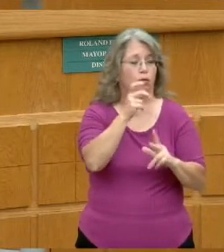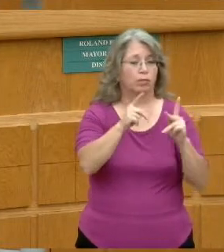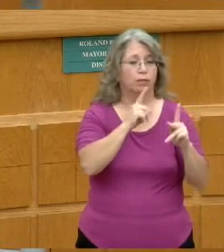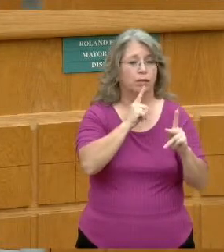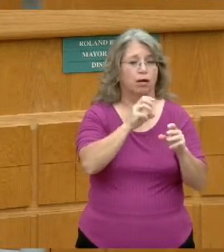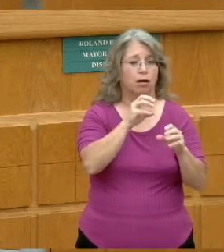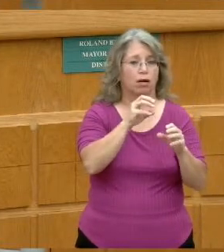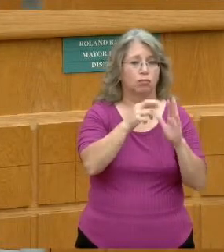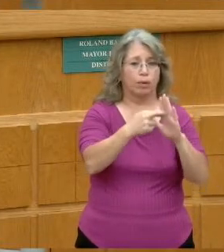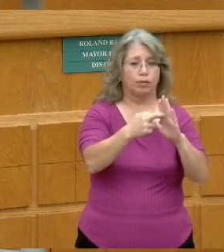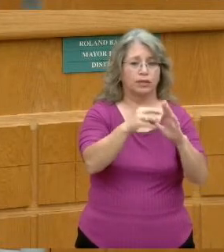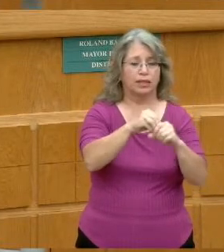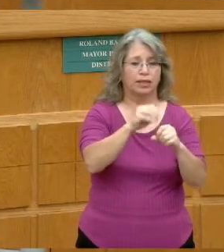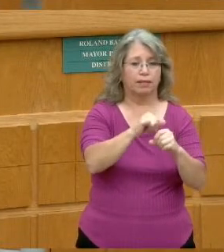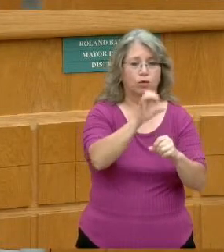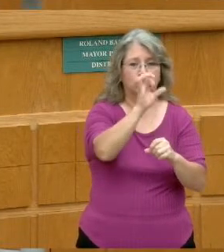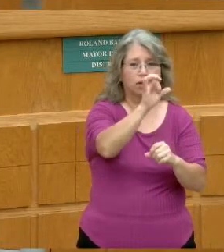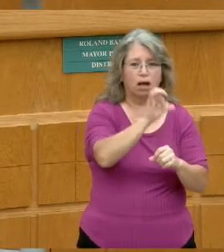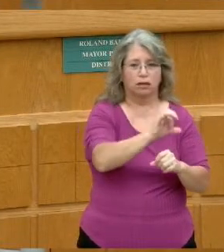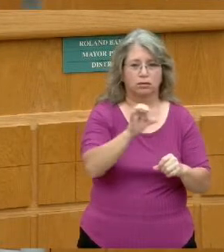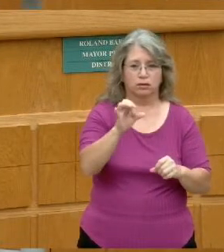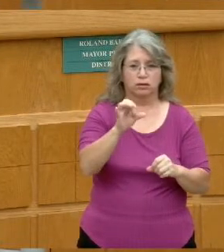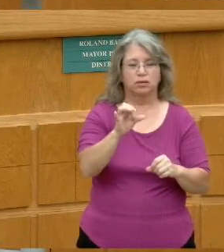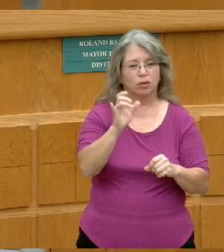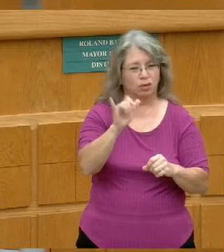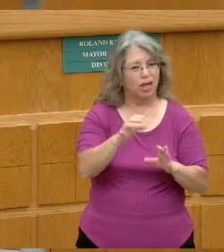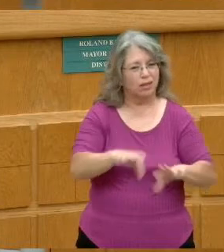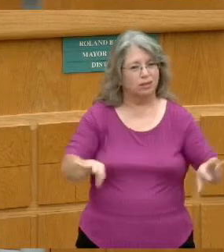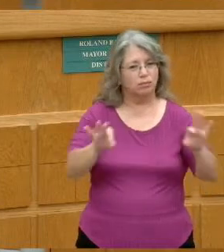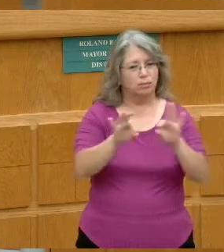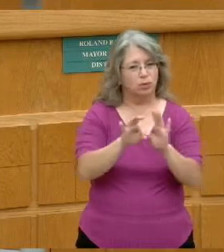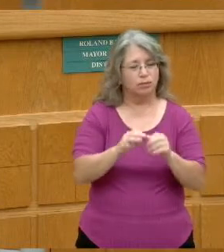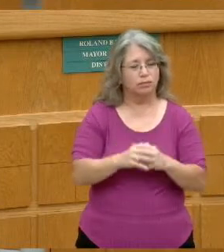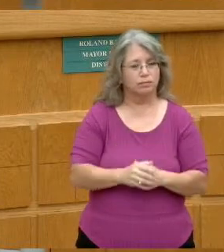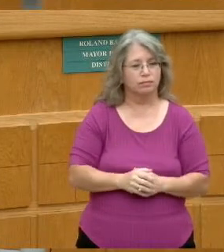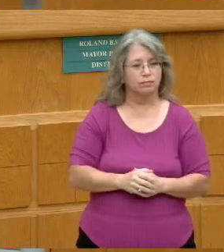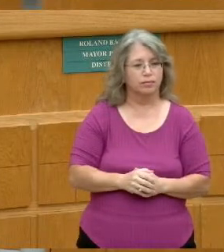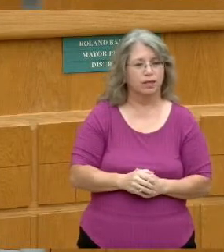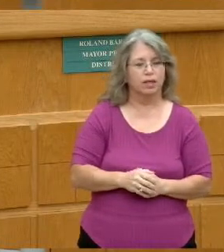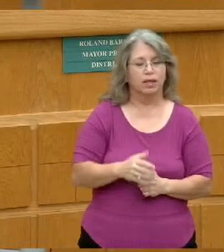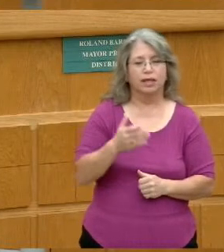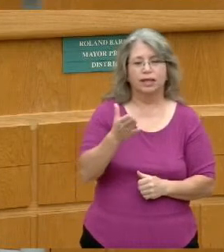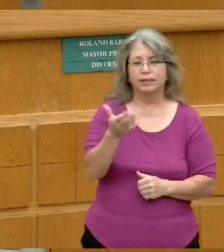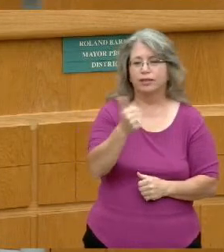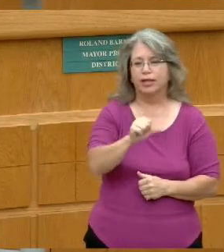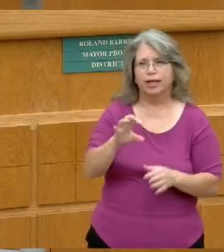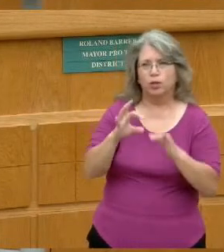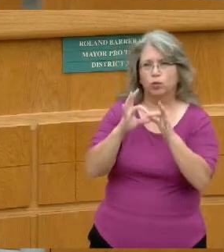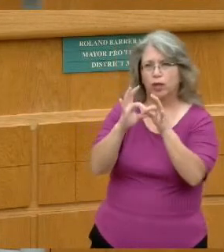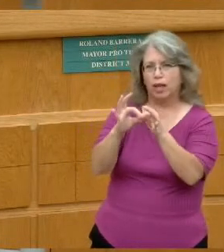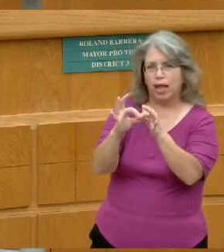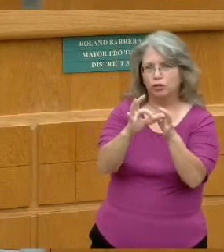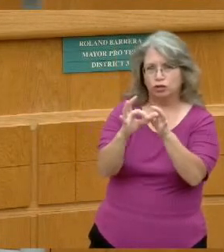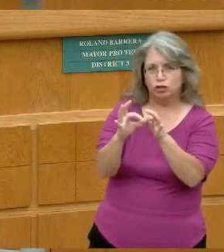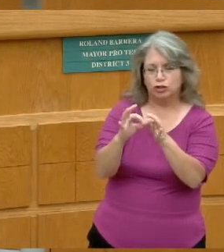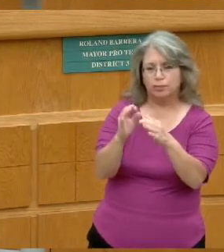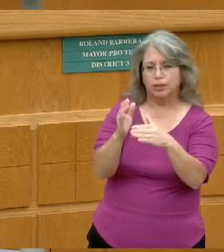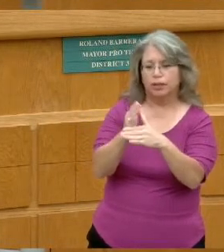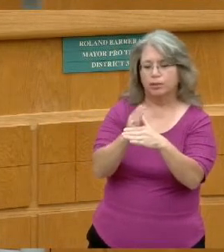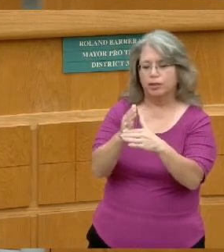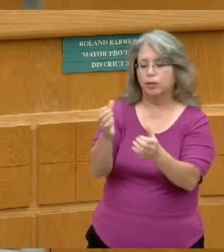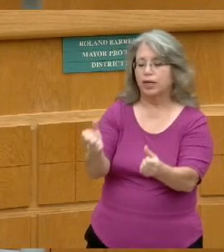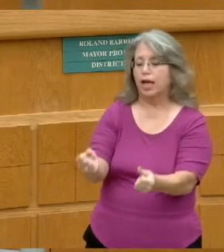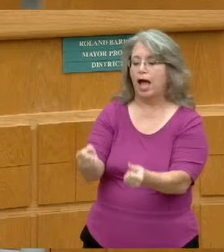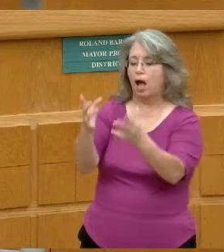And I think that's very important to recognize. So is there a relationship between the amount of testing and the amount of people